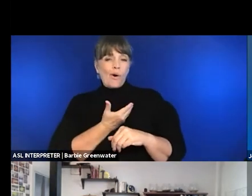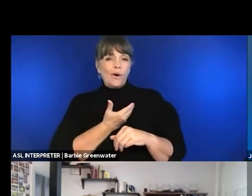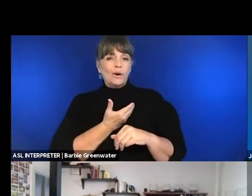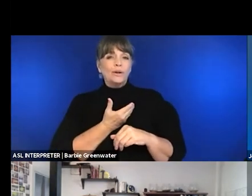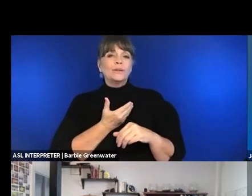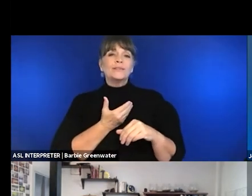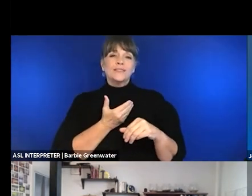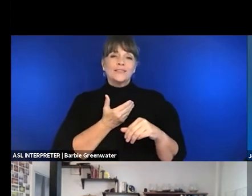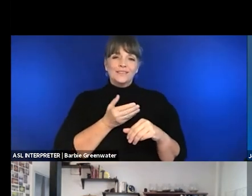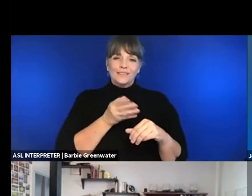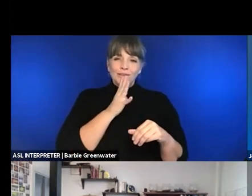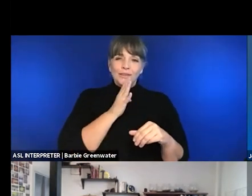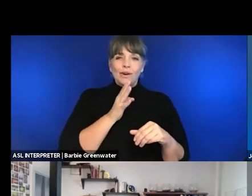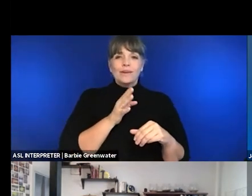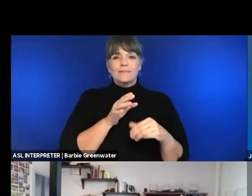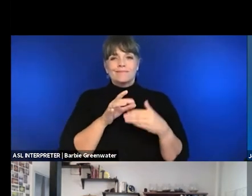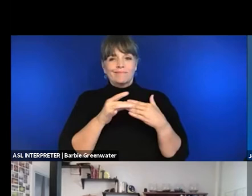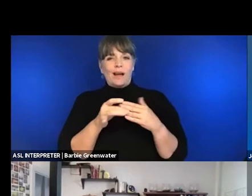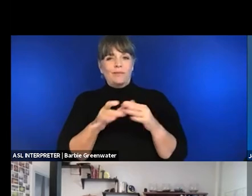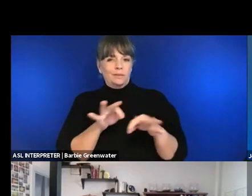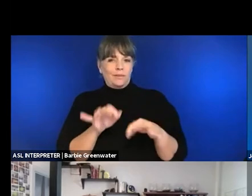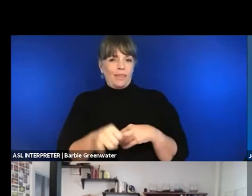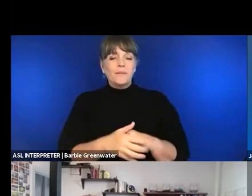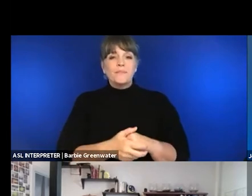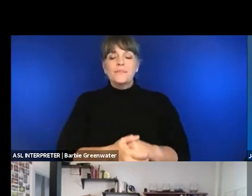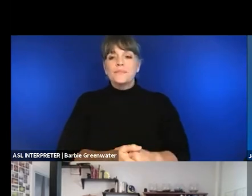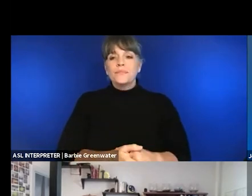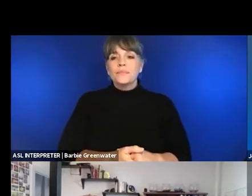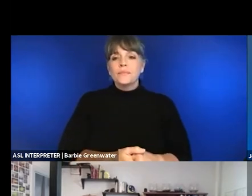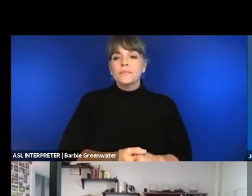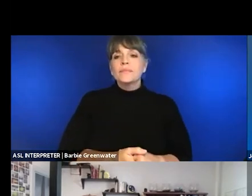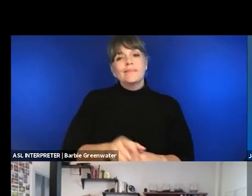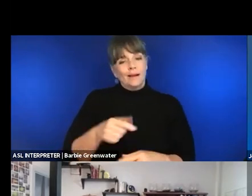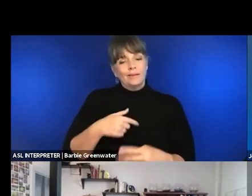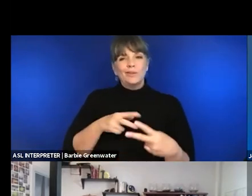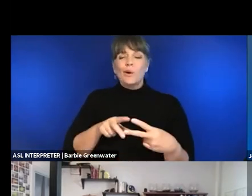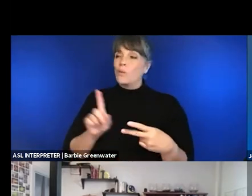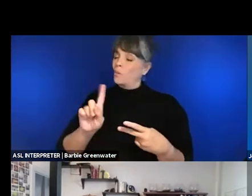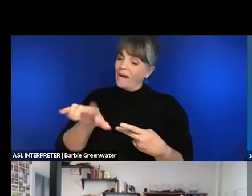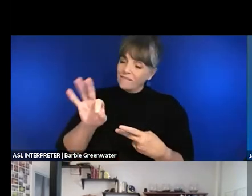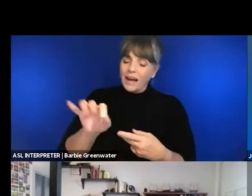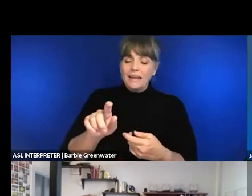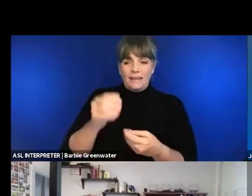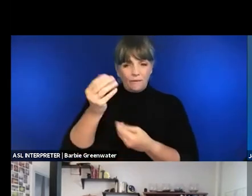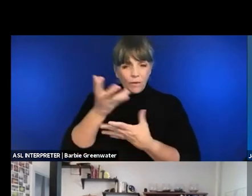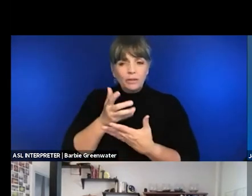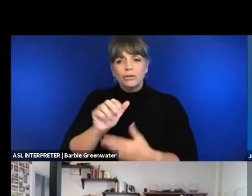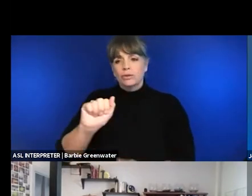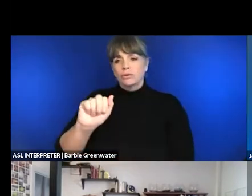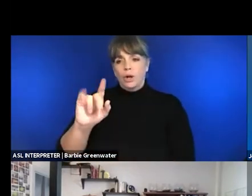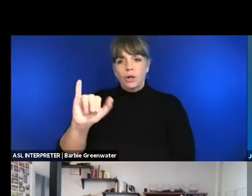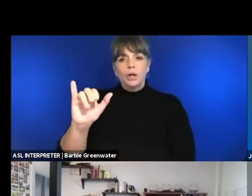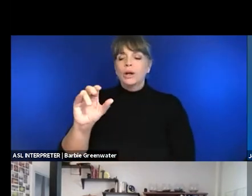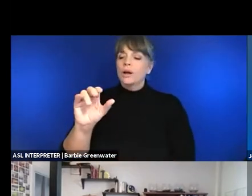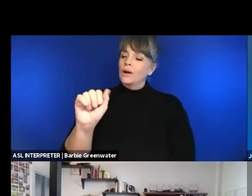a mixed bag of how you find it. I would say Audio Description Project is the primary place that I